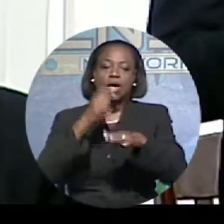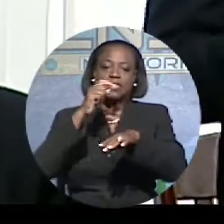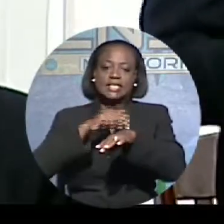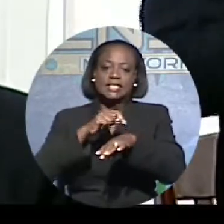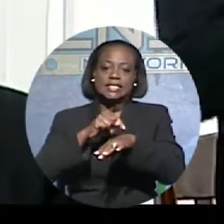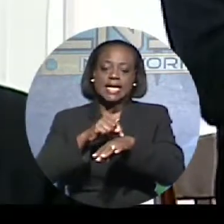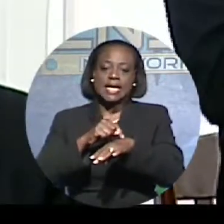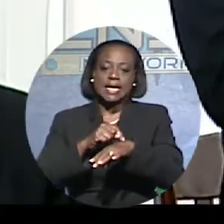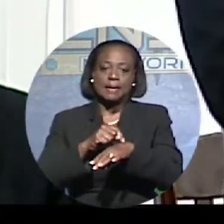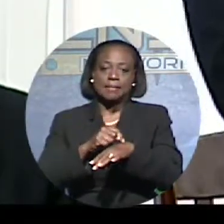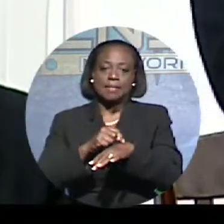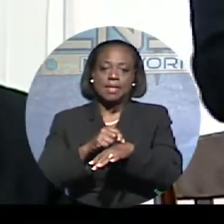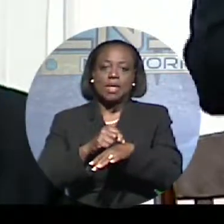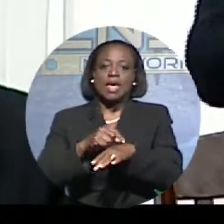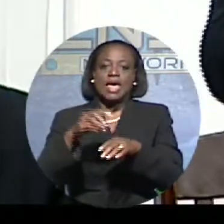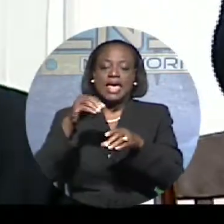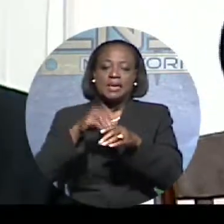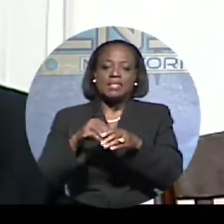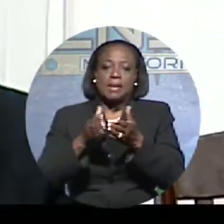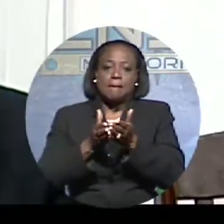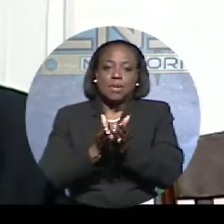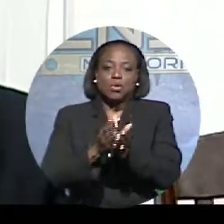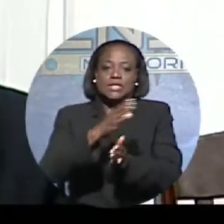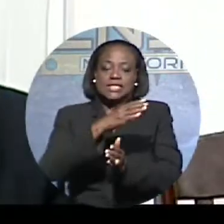sailboats and cruising vessels every year,